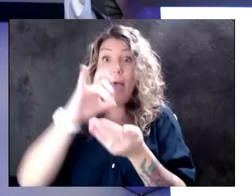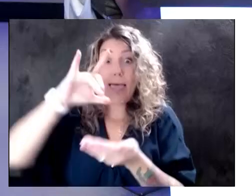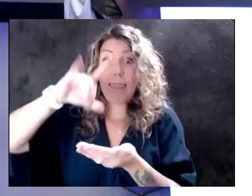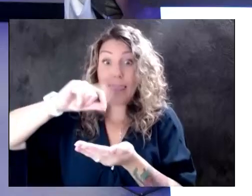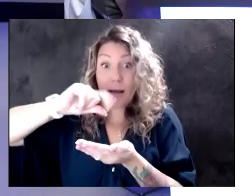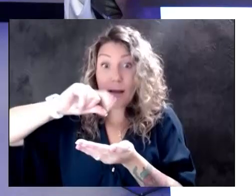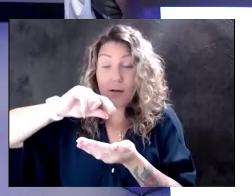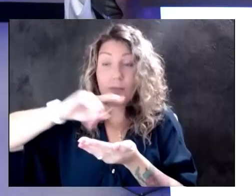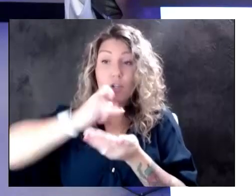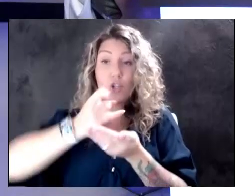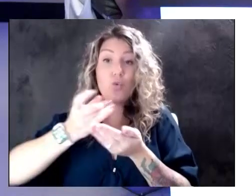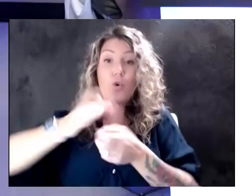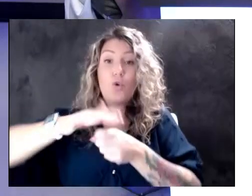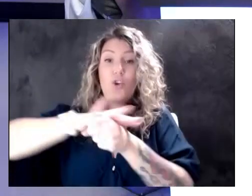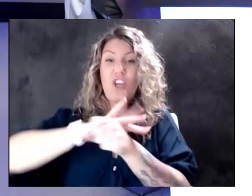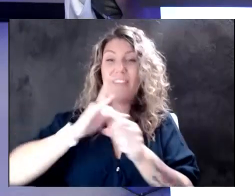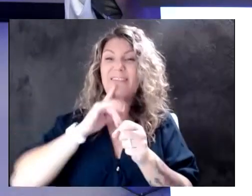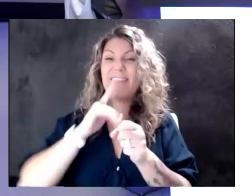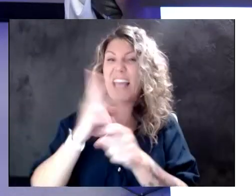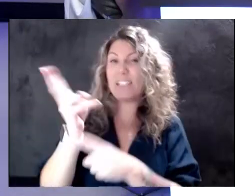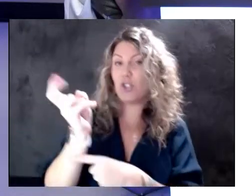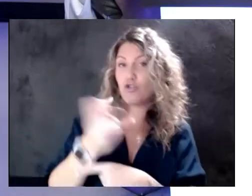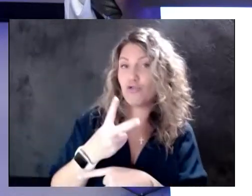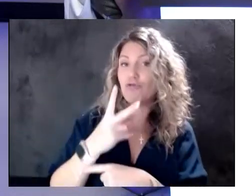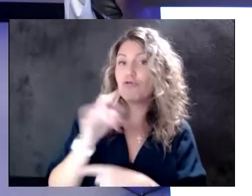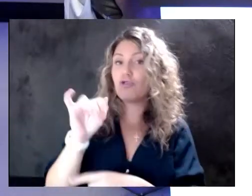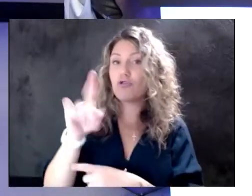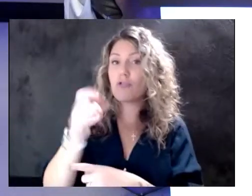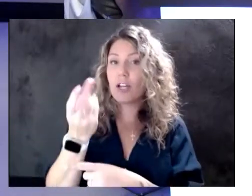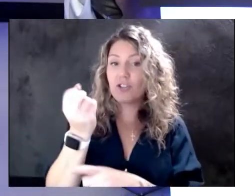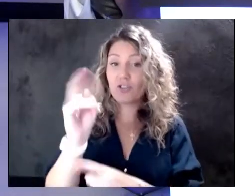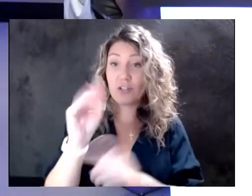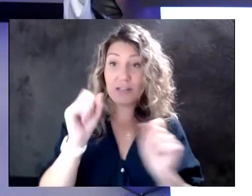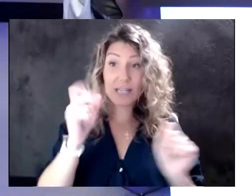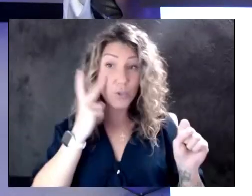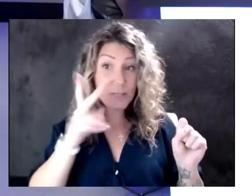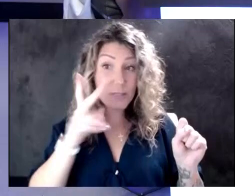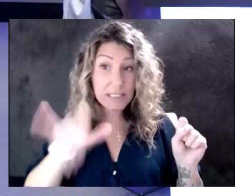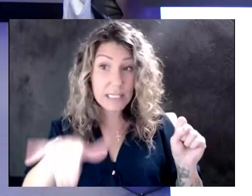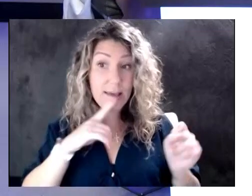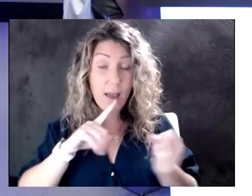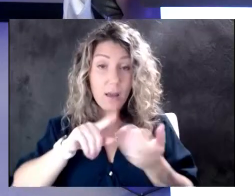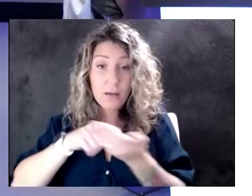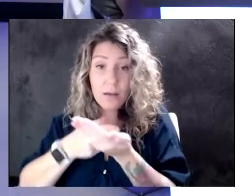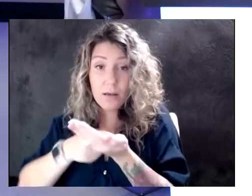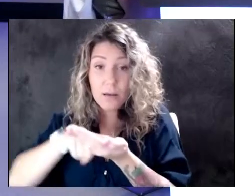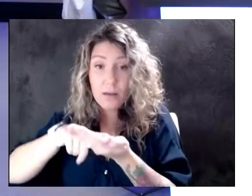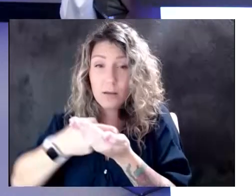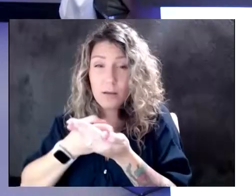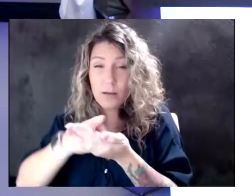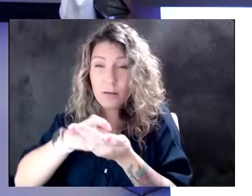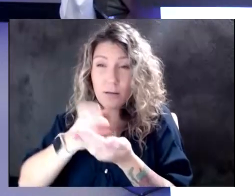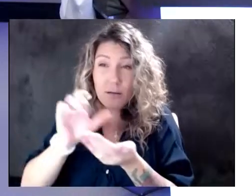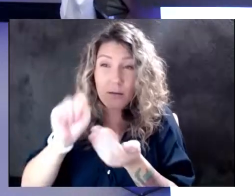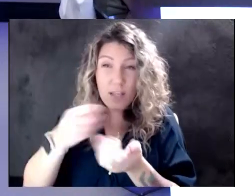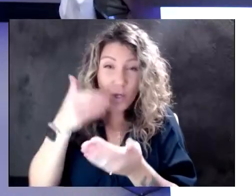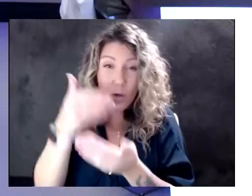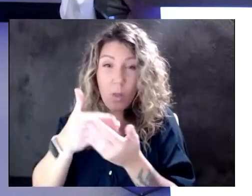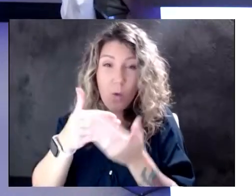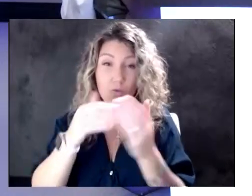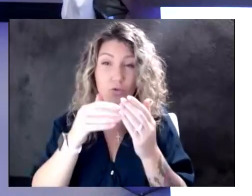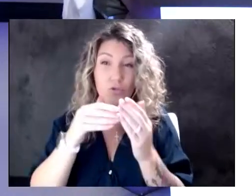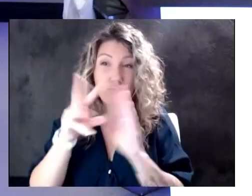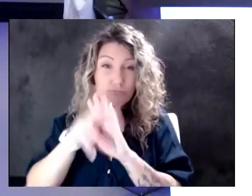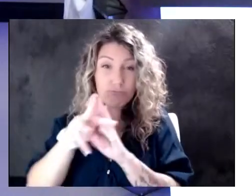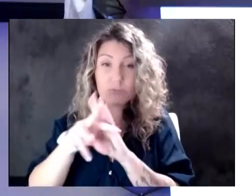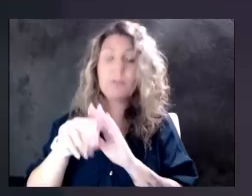your extraction, Can you guys and so see that's it? getting everything out. Can you guys see this? I don't know if you can get a closer shot, but anyway, so you're All going to right, so we swirled